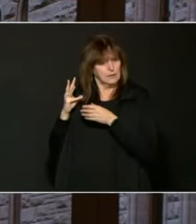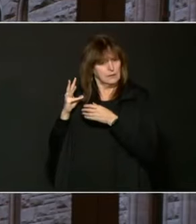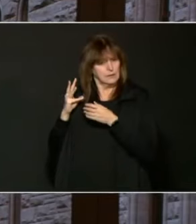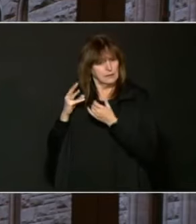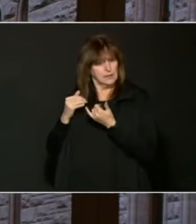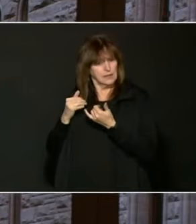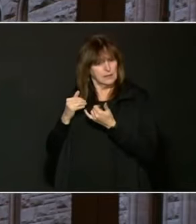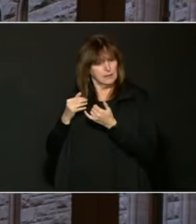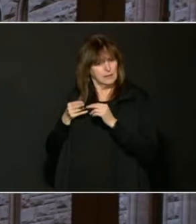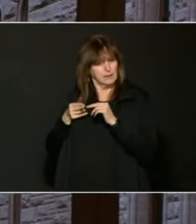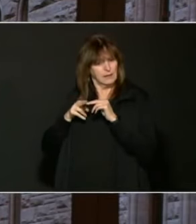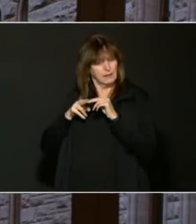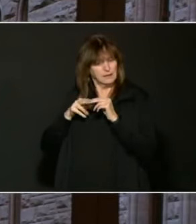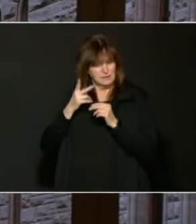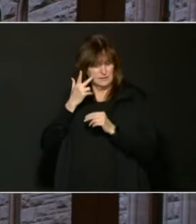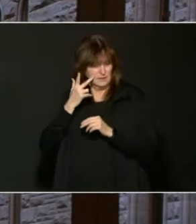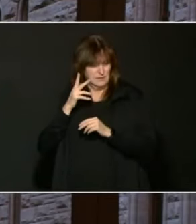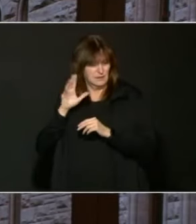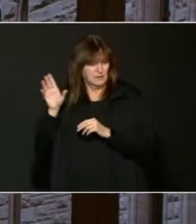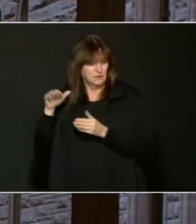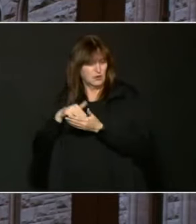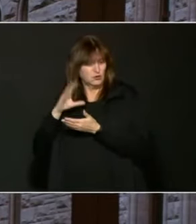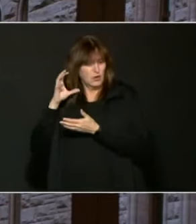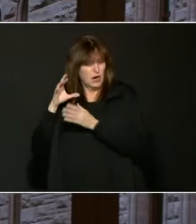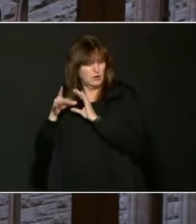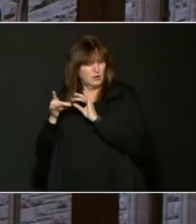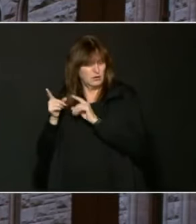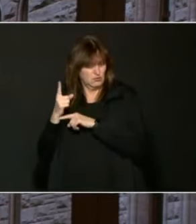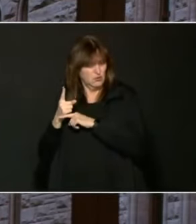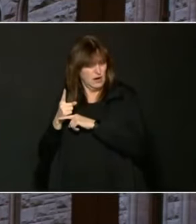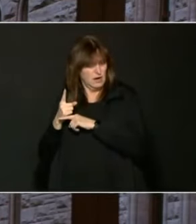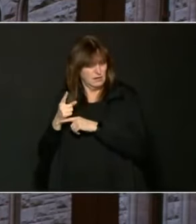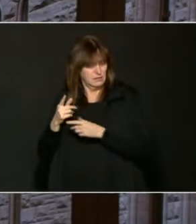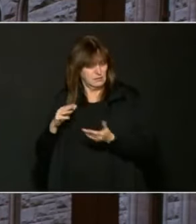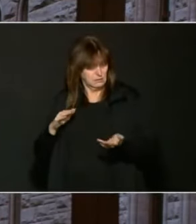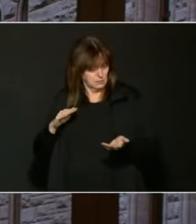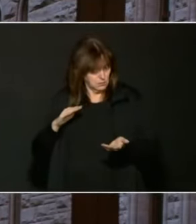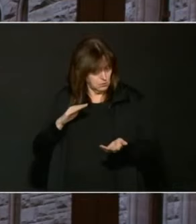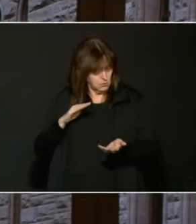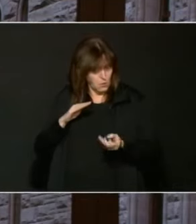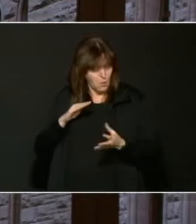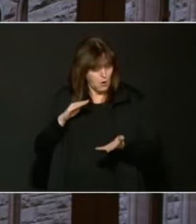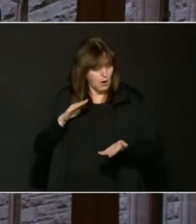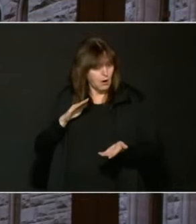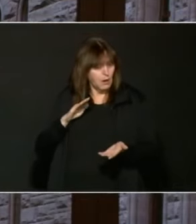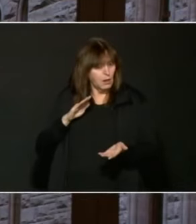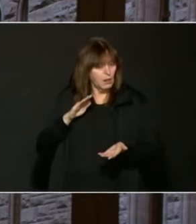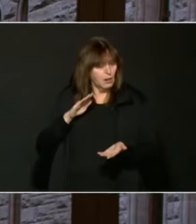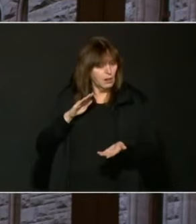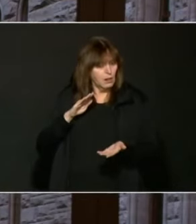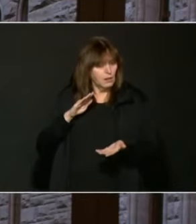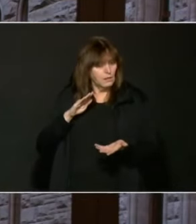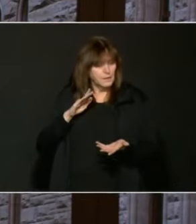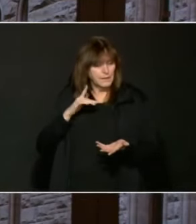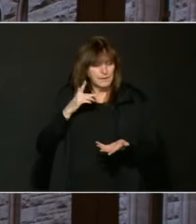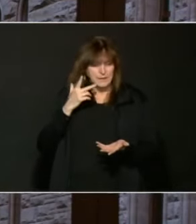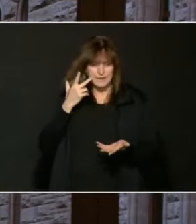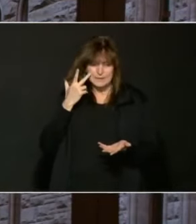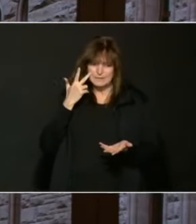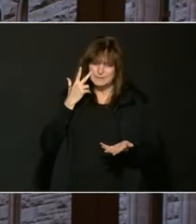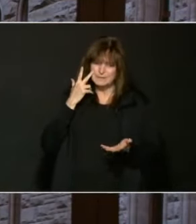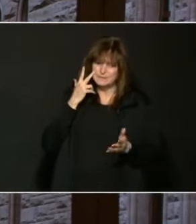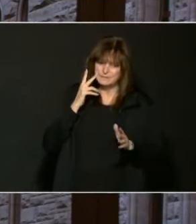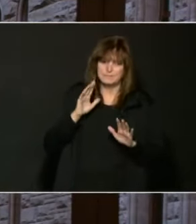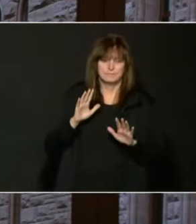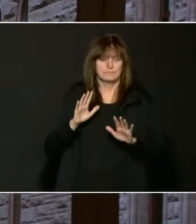Are we level, or are we starting to see an increase as they were concerned about with the modeling 2 weeks ago?